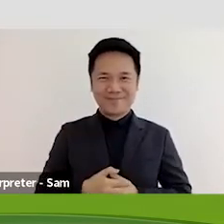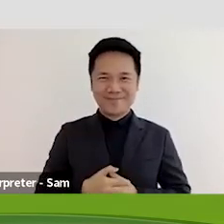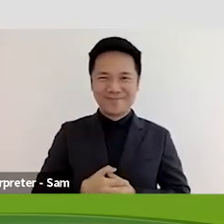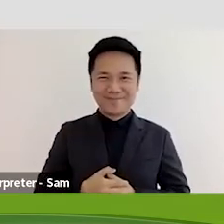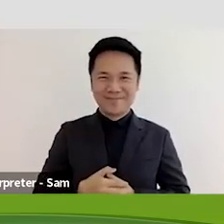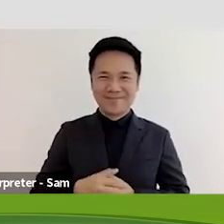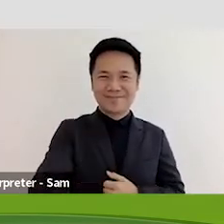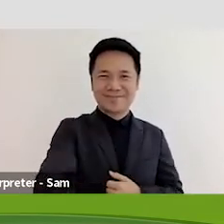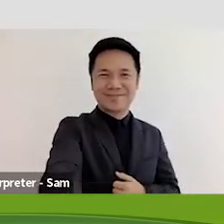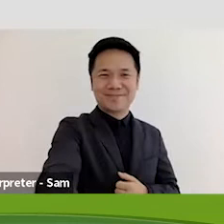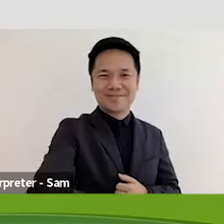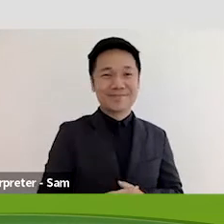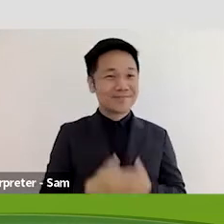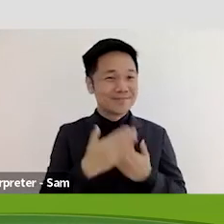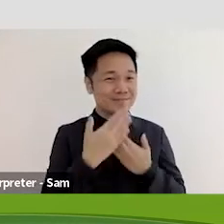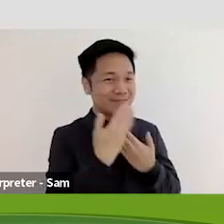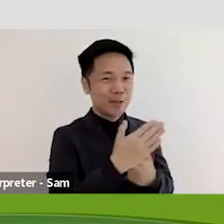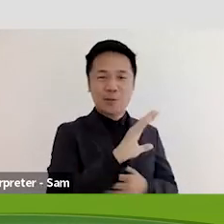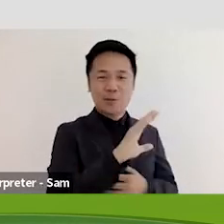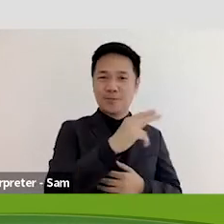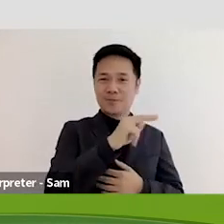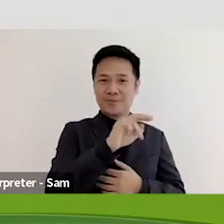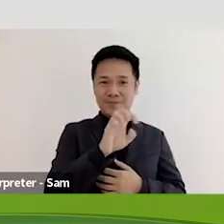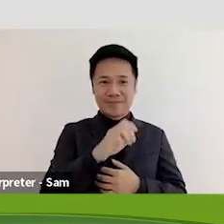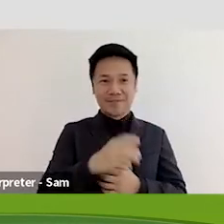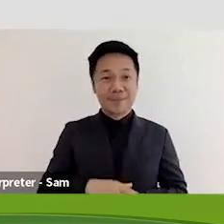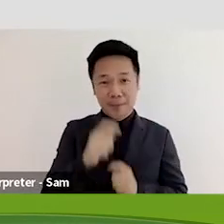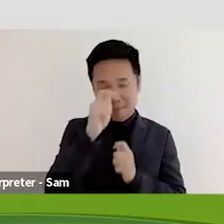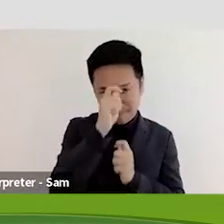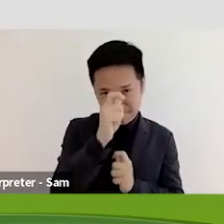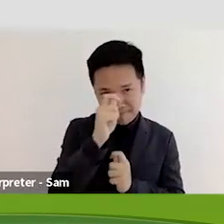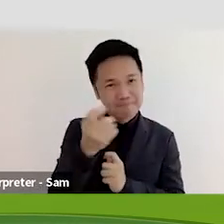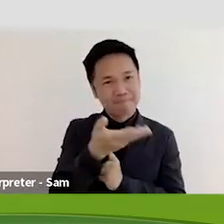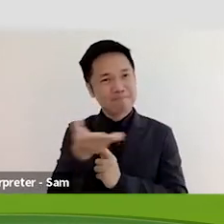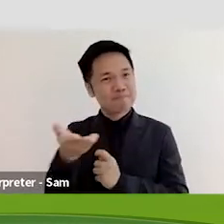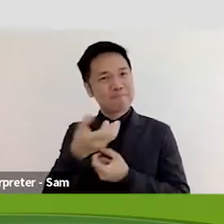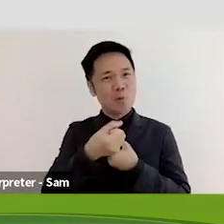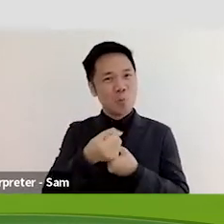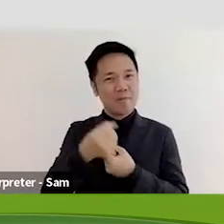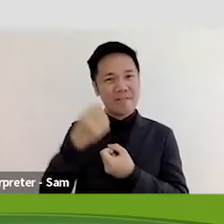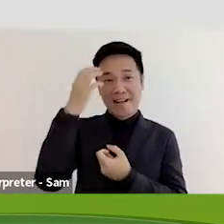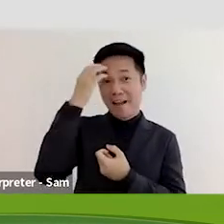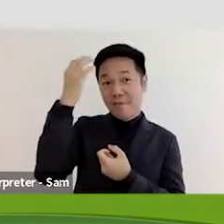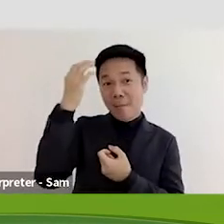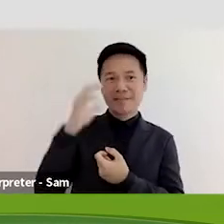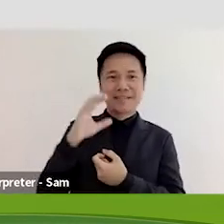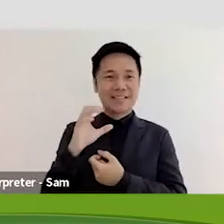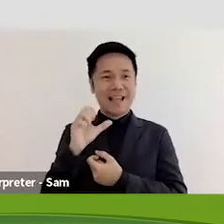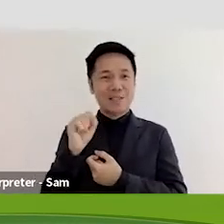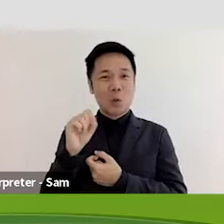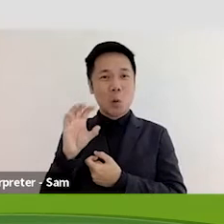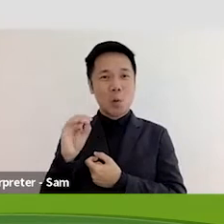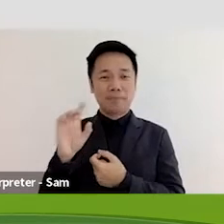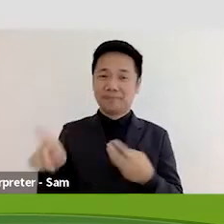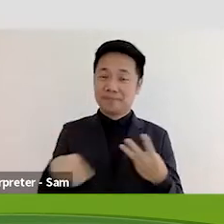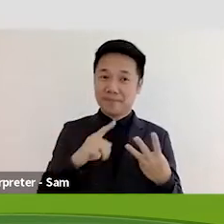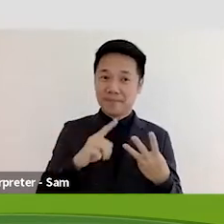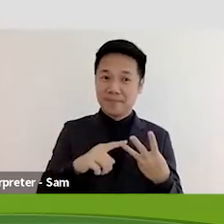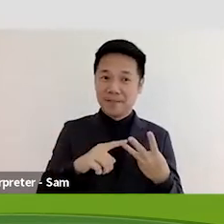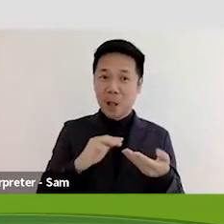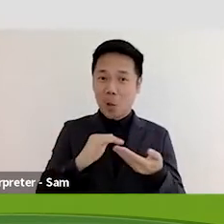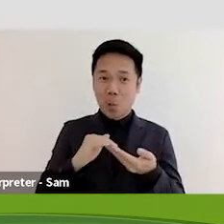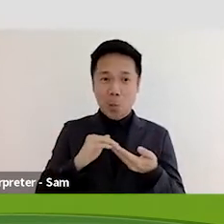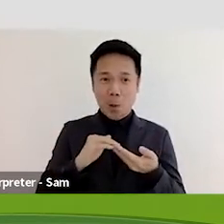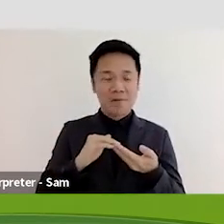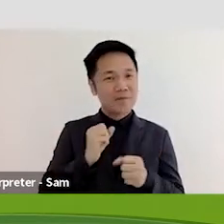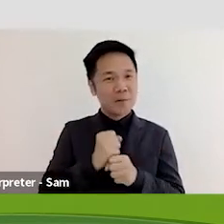much, Shani. Distinguished representatives from governments, civil society partners, colleagues from the United